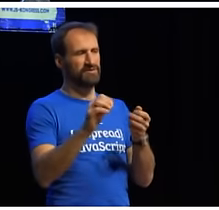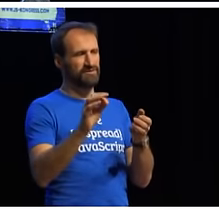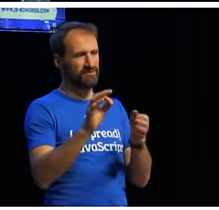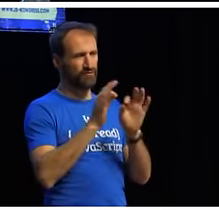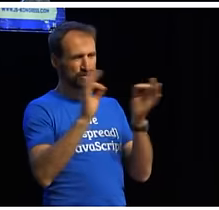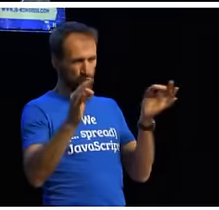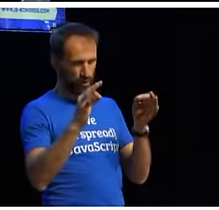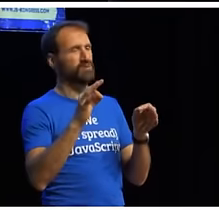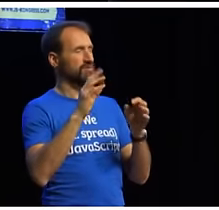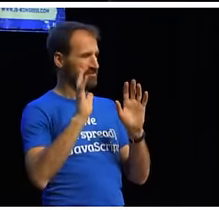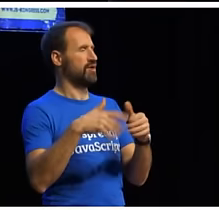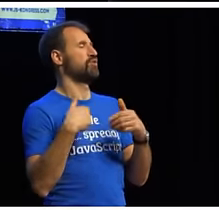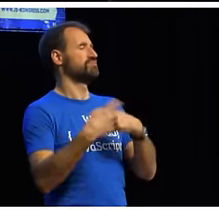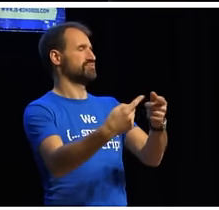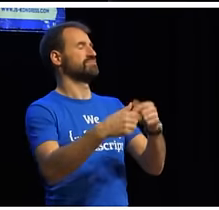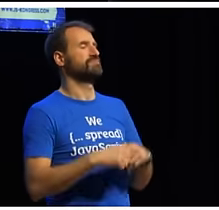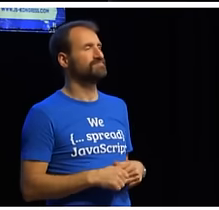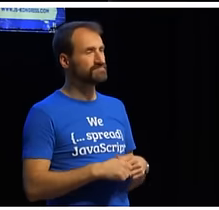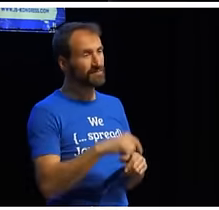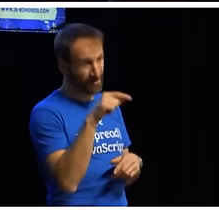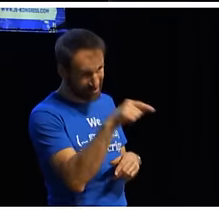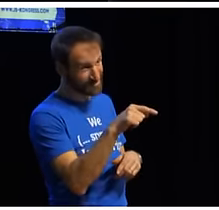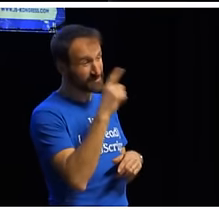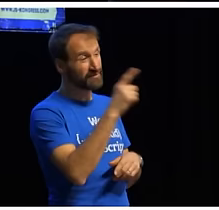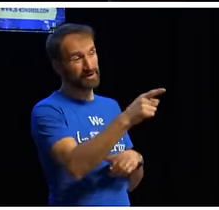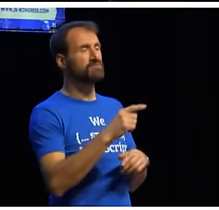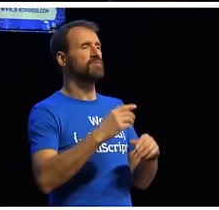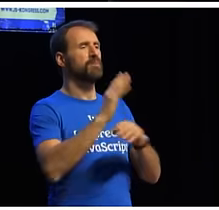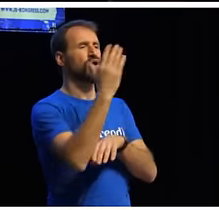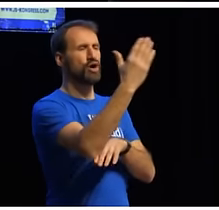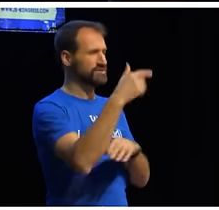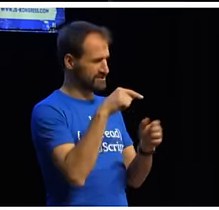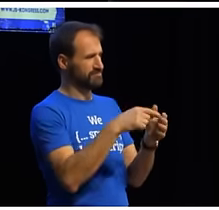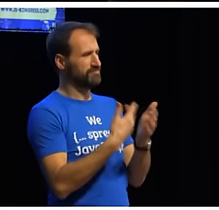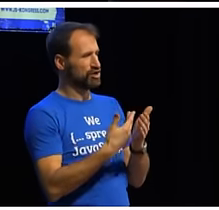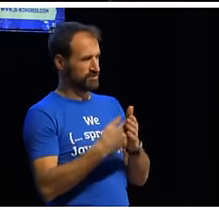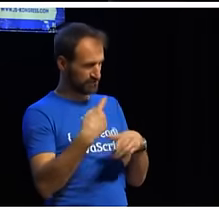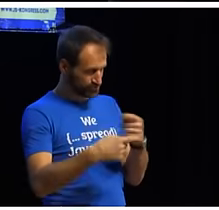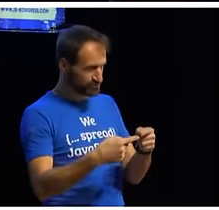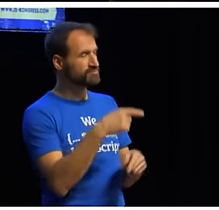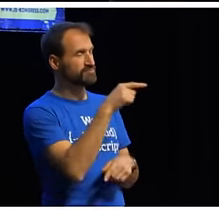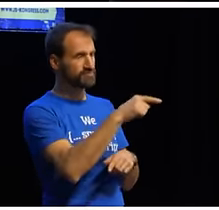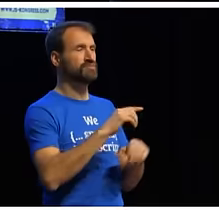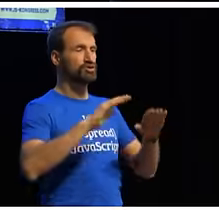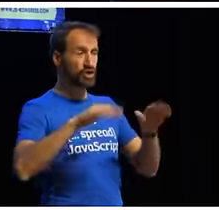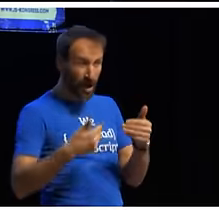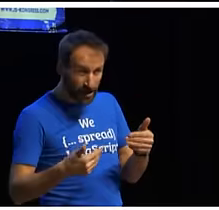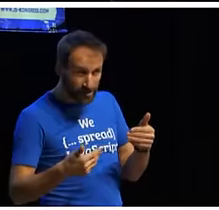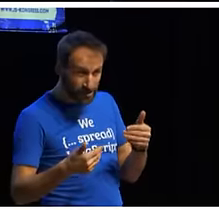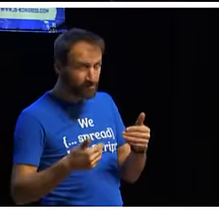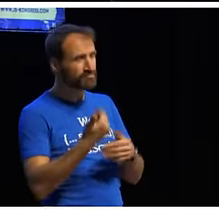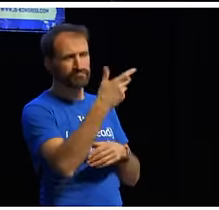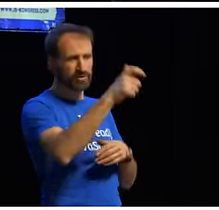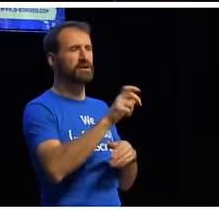And that is what you would see in the browser when you run this example. So we get a start because someone has subscribed to